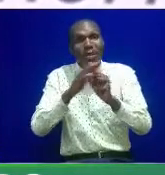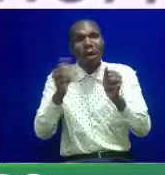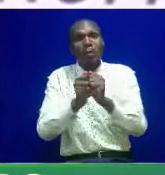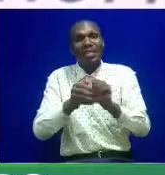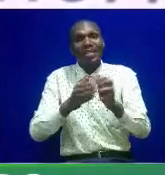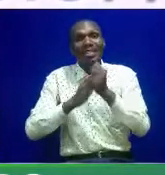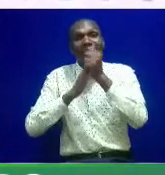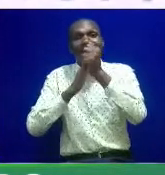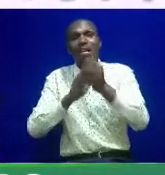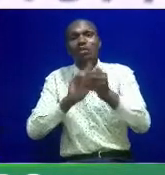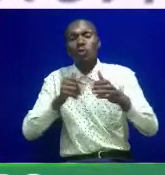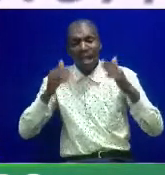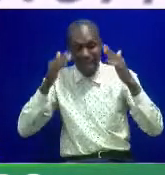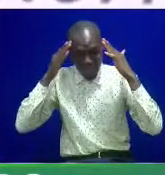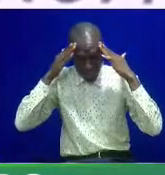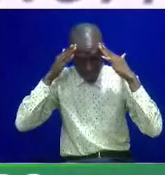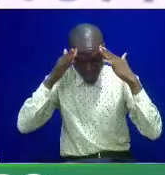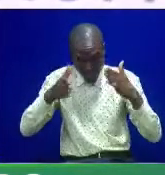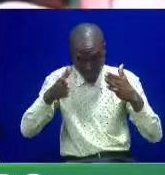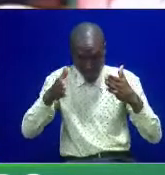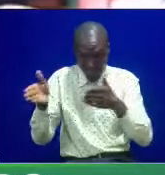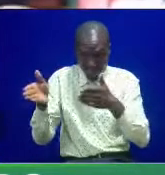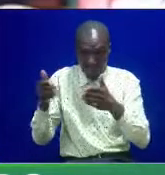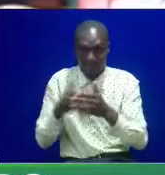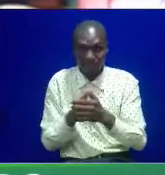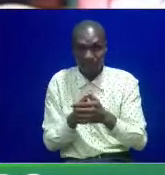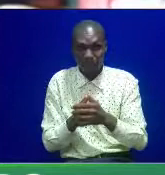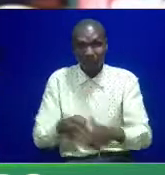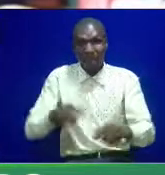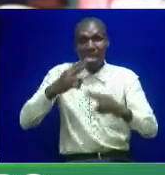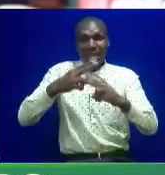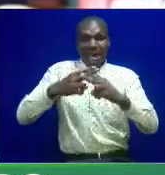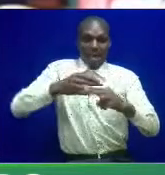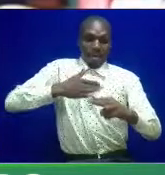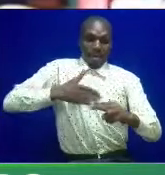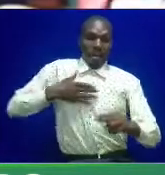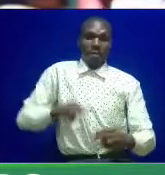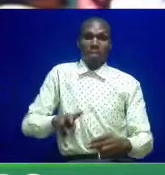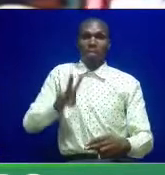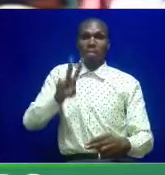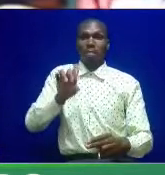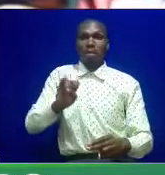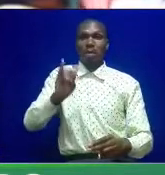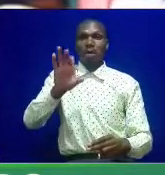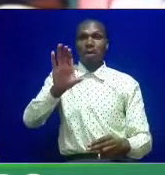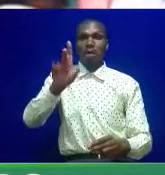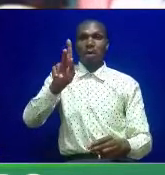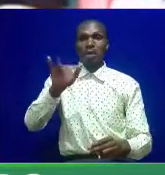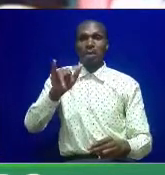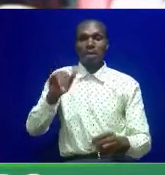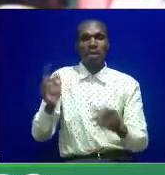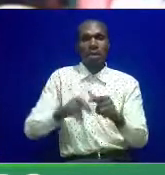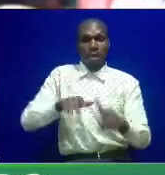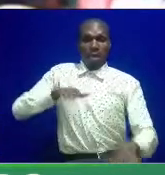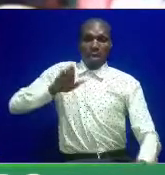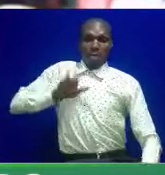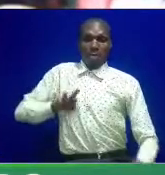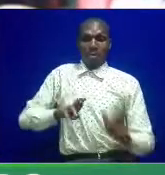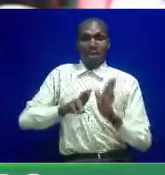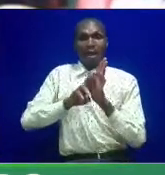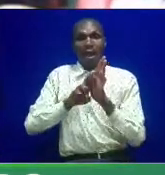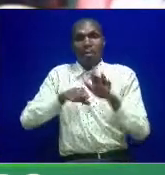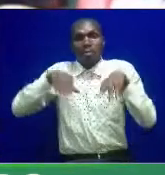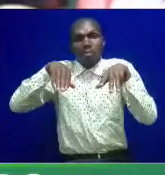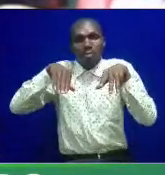ikirana ase omoyego ibelitko lya lero Marieta Nkoroku Viki Nyaboke Onderi omo women rep oboreti